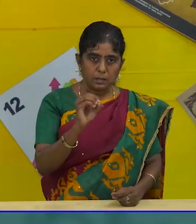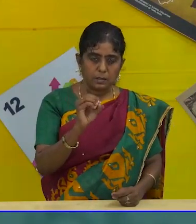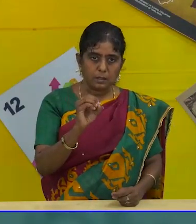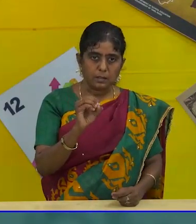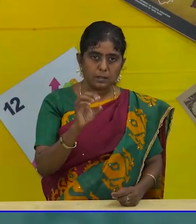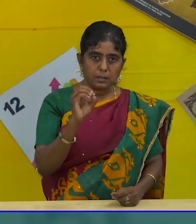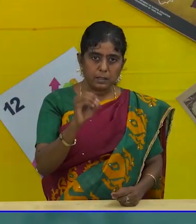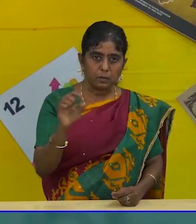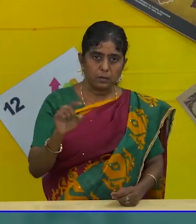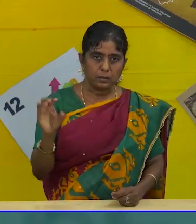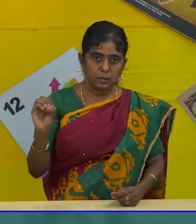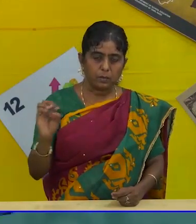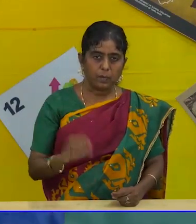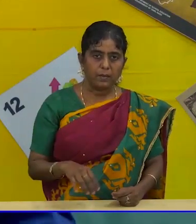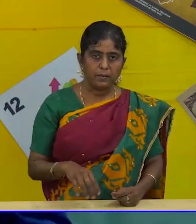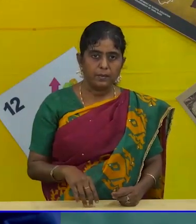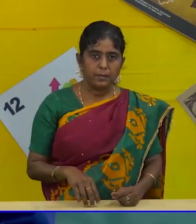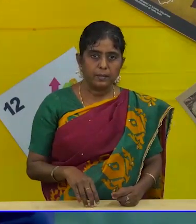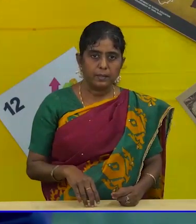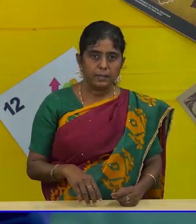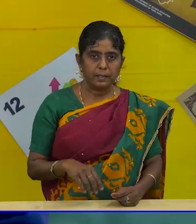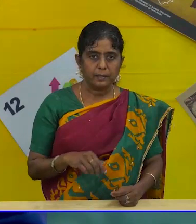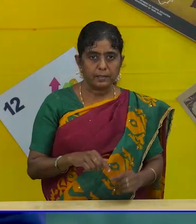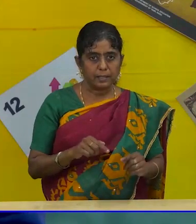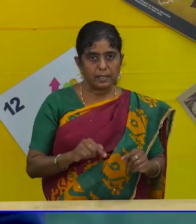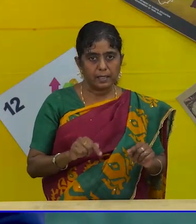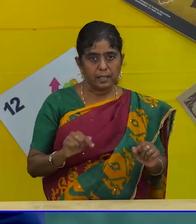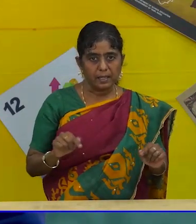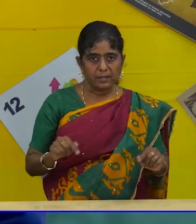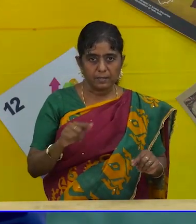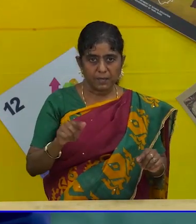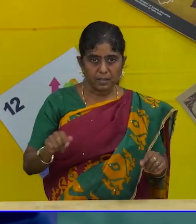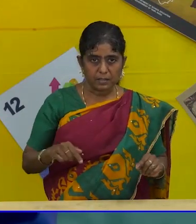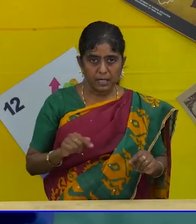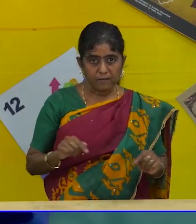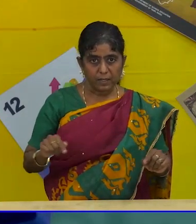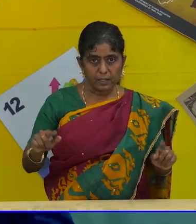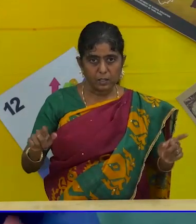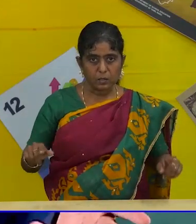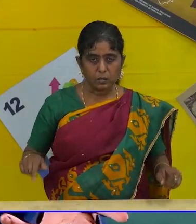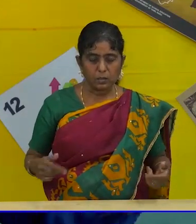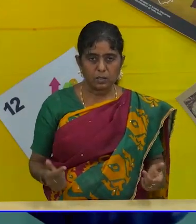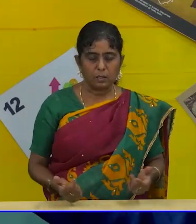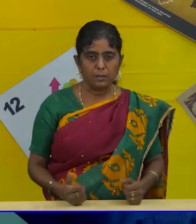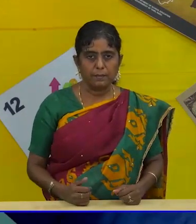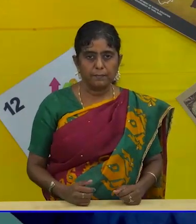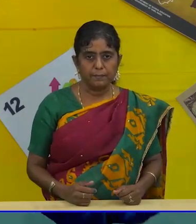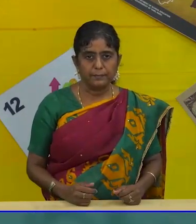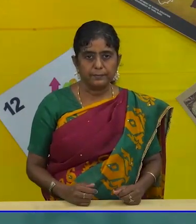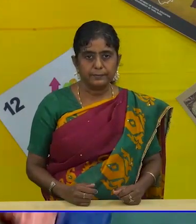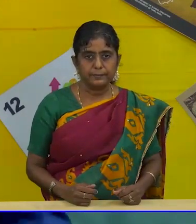get the identity like 0 equal to 0, you can say the system has infinitely